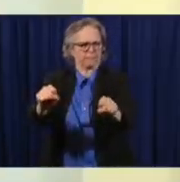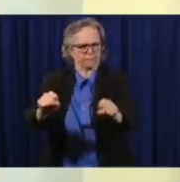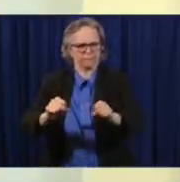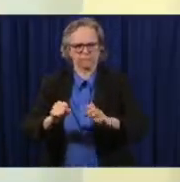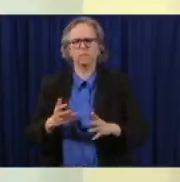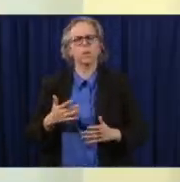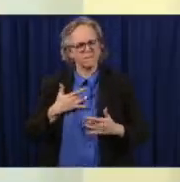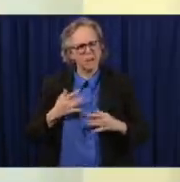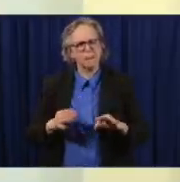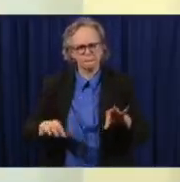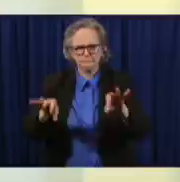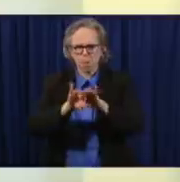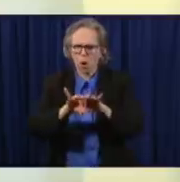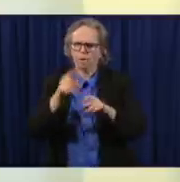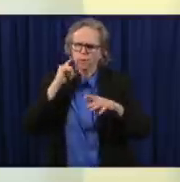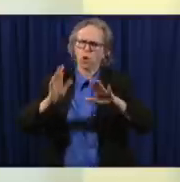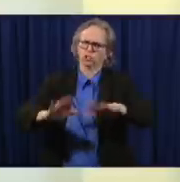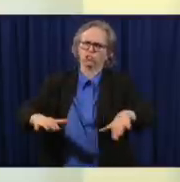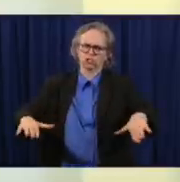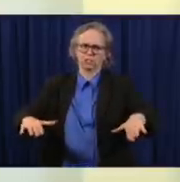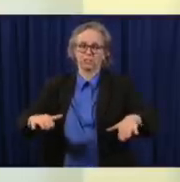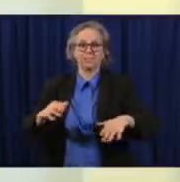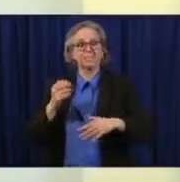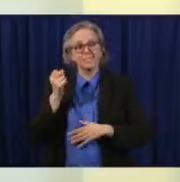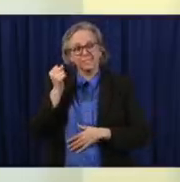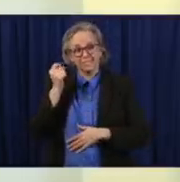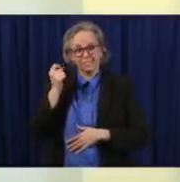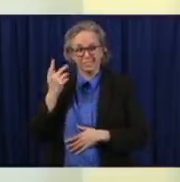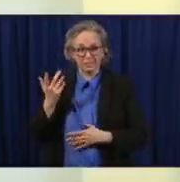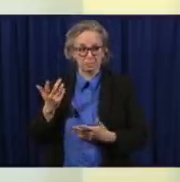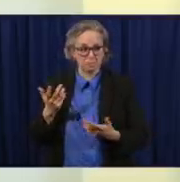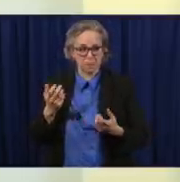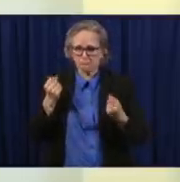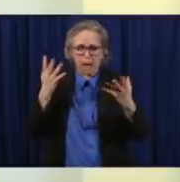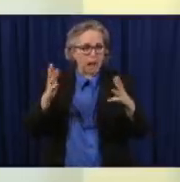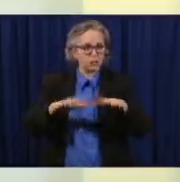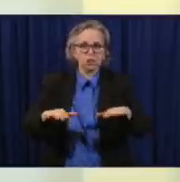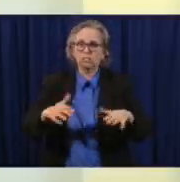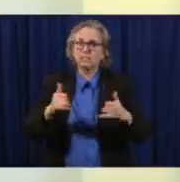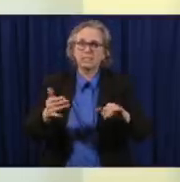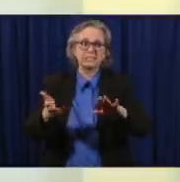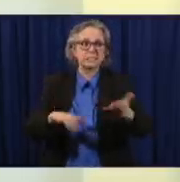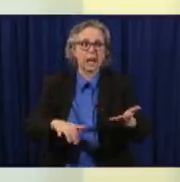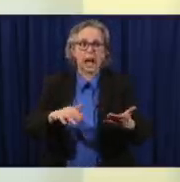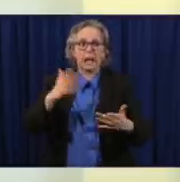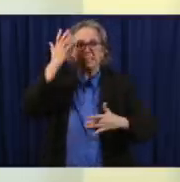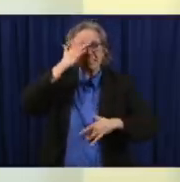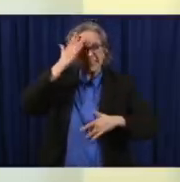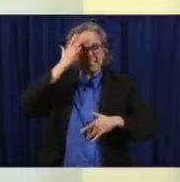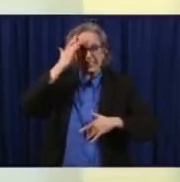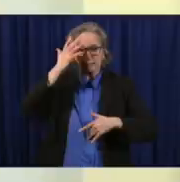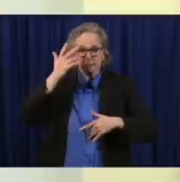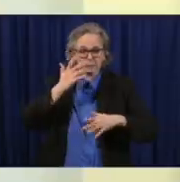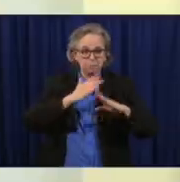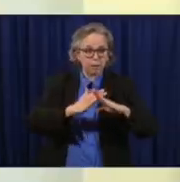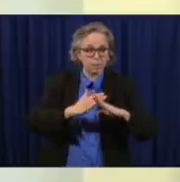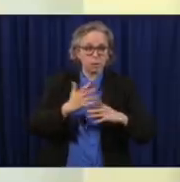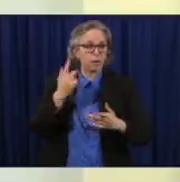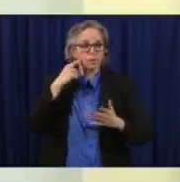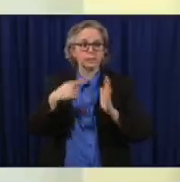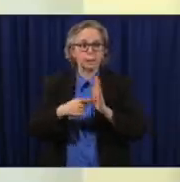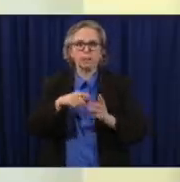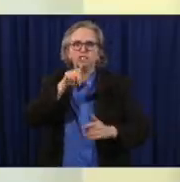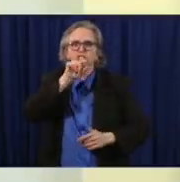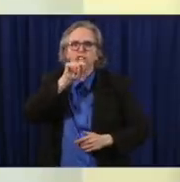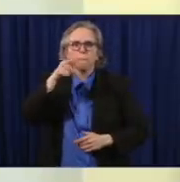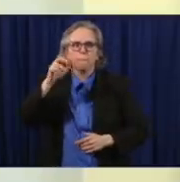children. We still lose a lot of children to preventable diseases, like children still die from chickenpox. They still die from